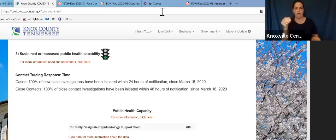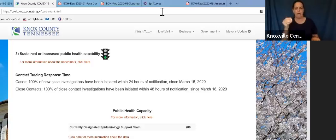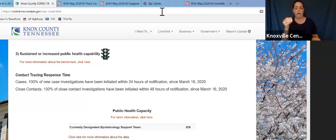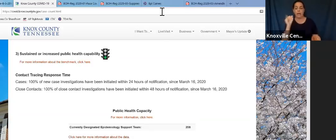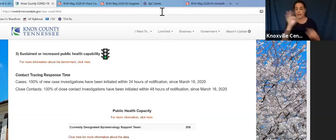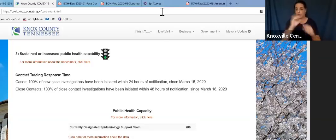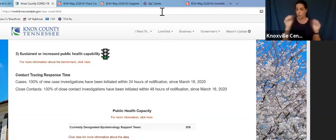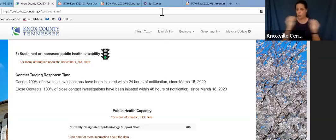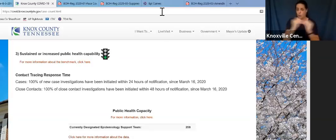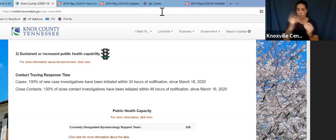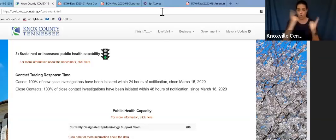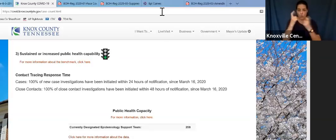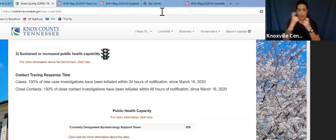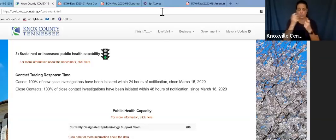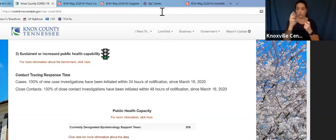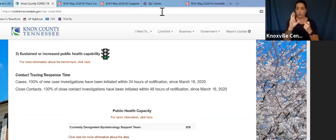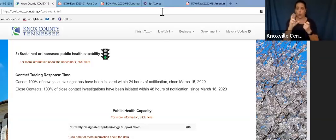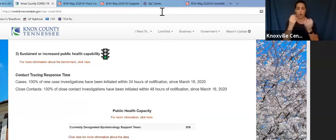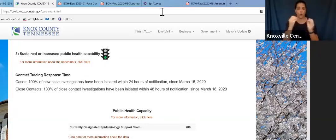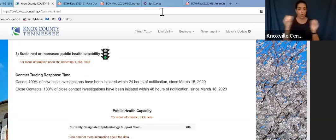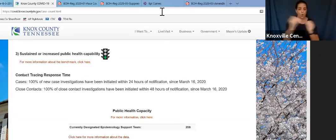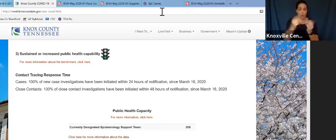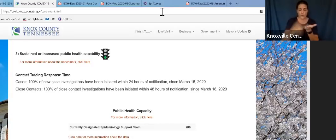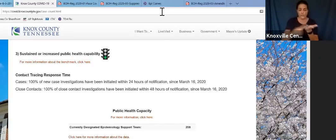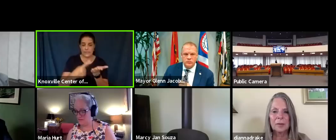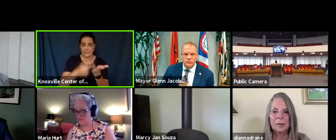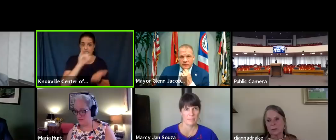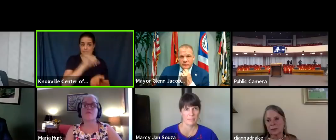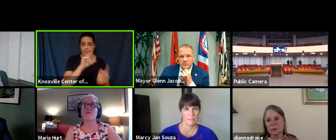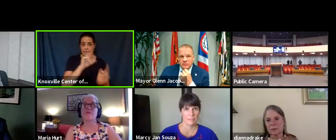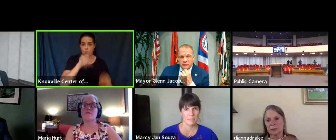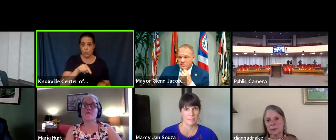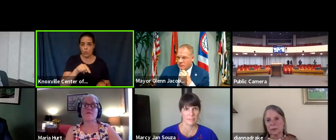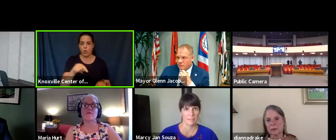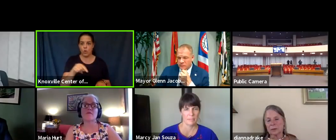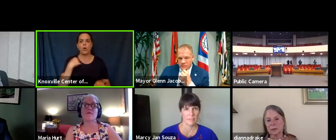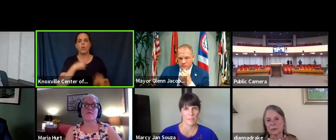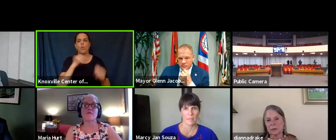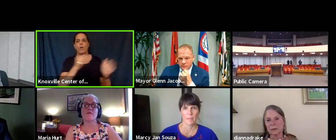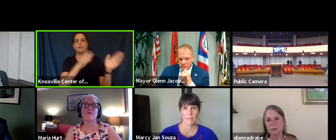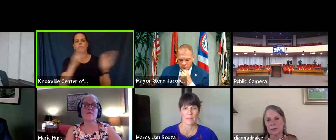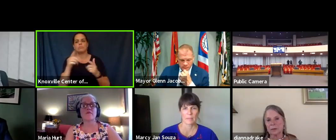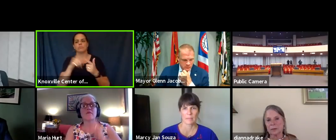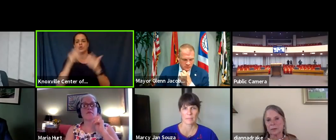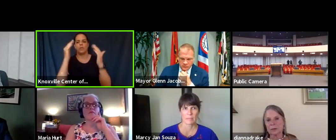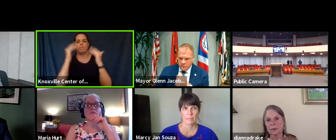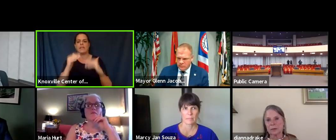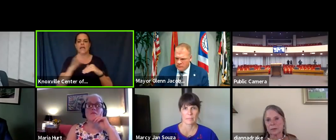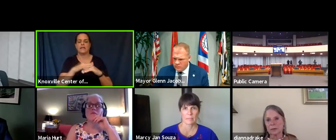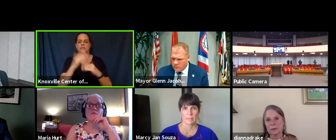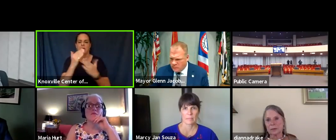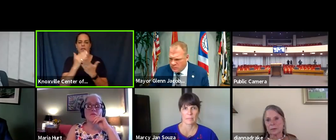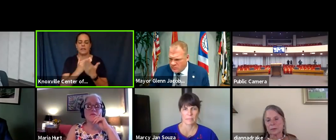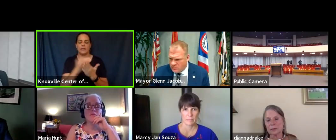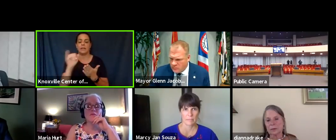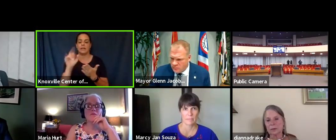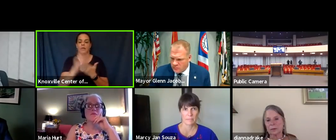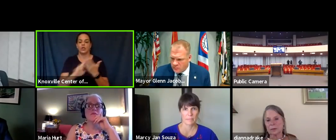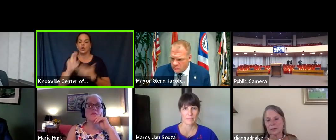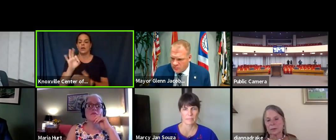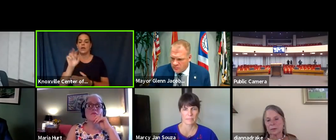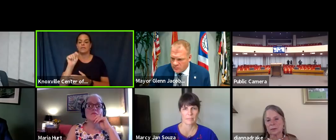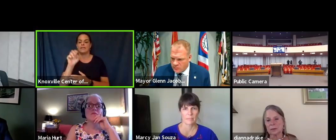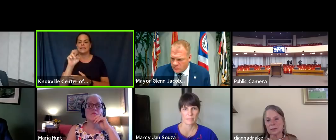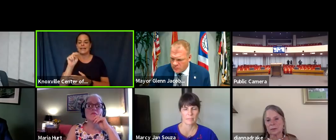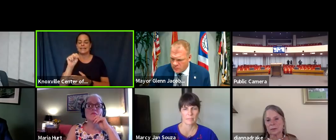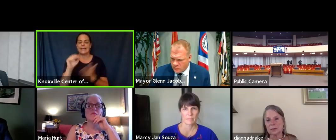other questions or discussion on that report, that we can move to the next item, which is the University of Tennessee Medical